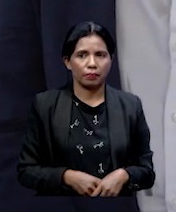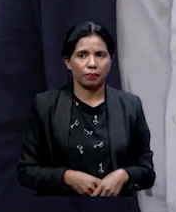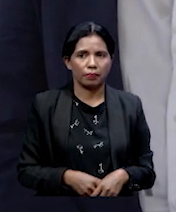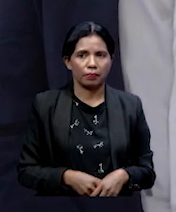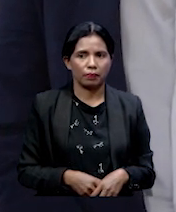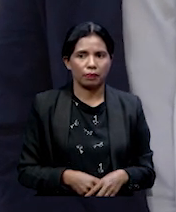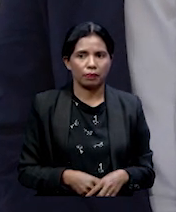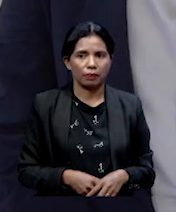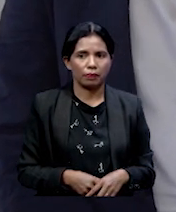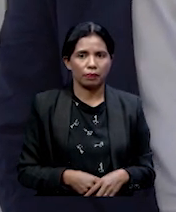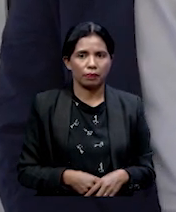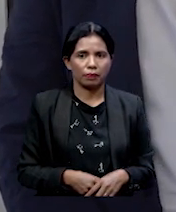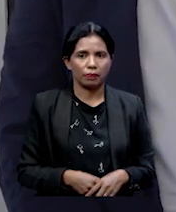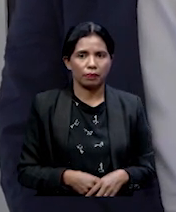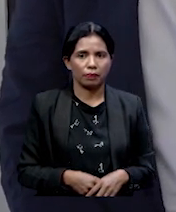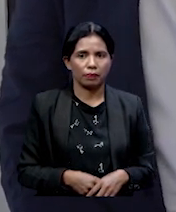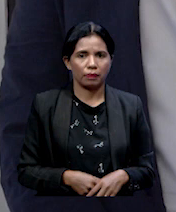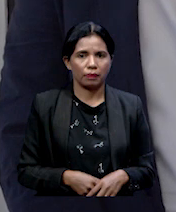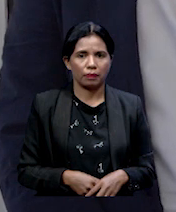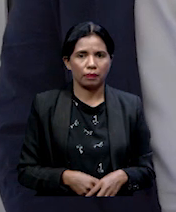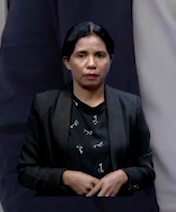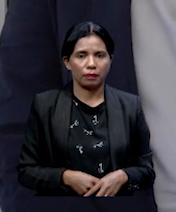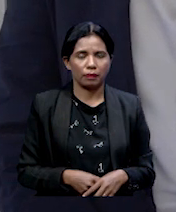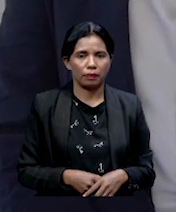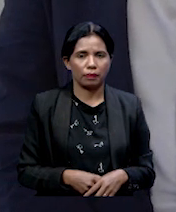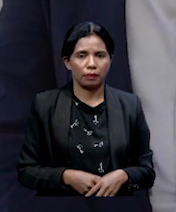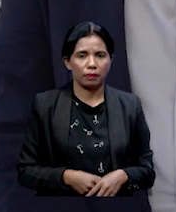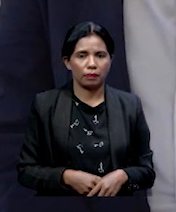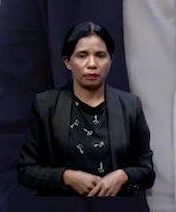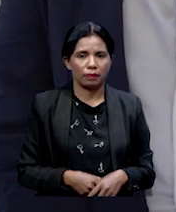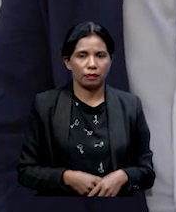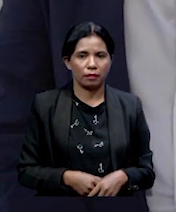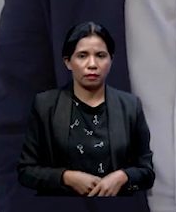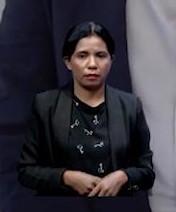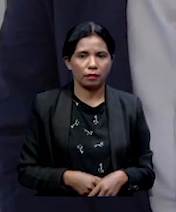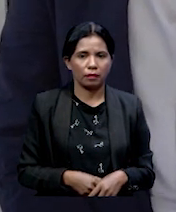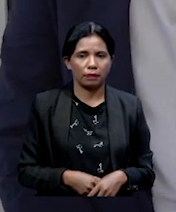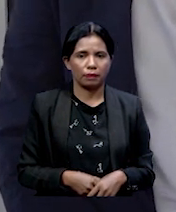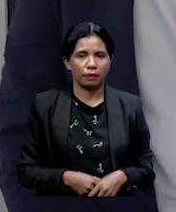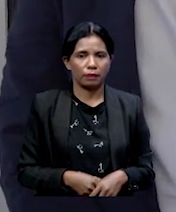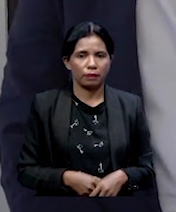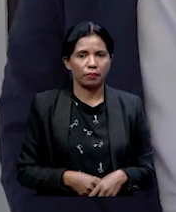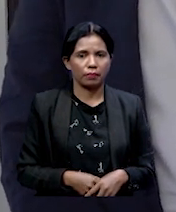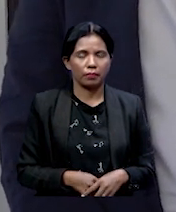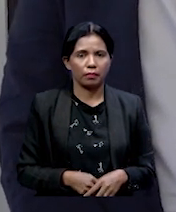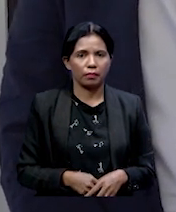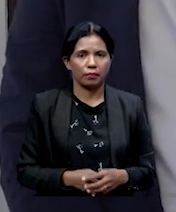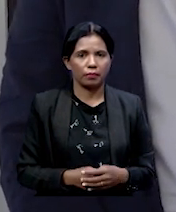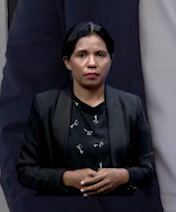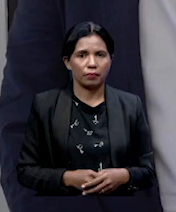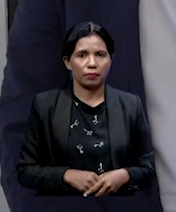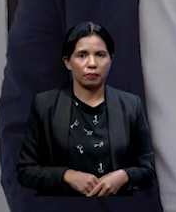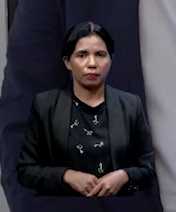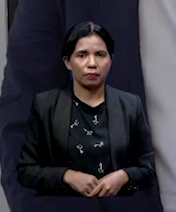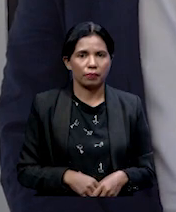are ready to operate the gantries. And we are ready to deliver all the goods coming